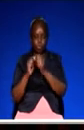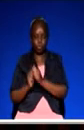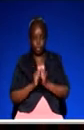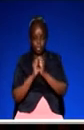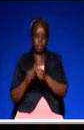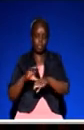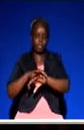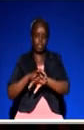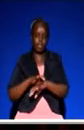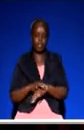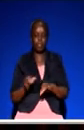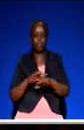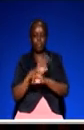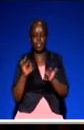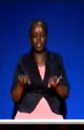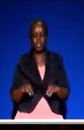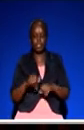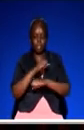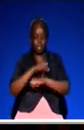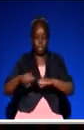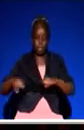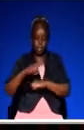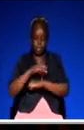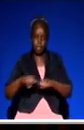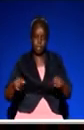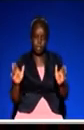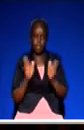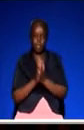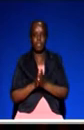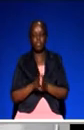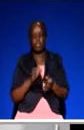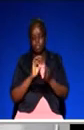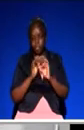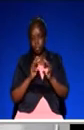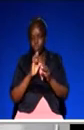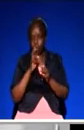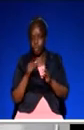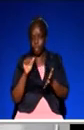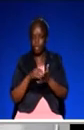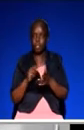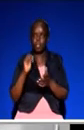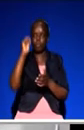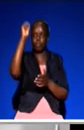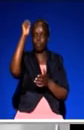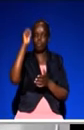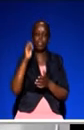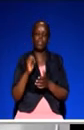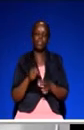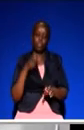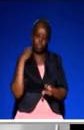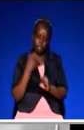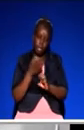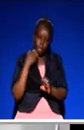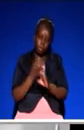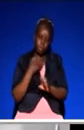field lines. And of course, if you are at the North Pole, you'll have to heat it